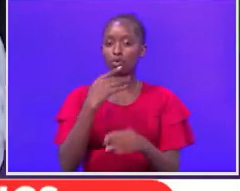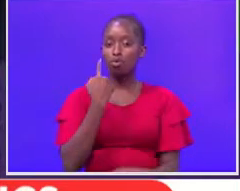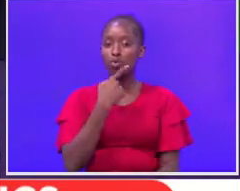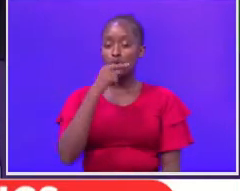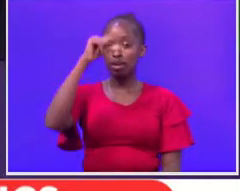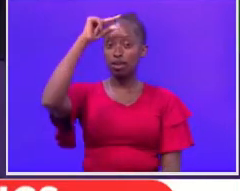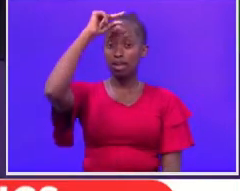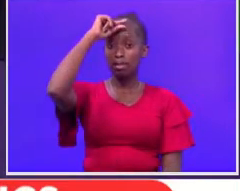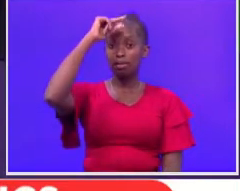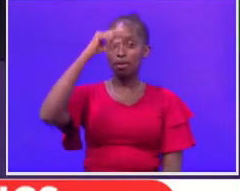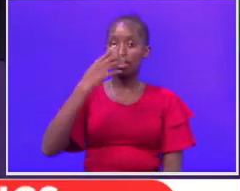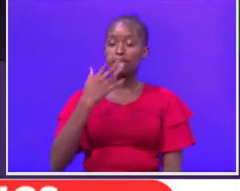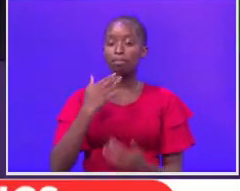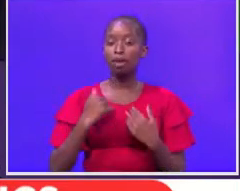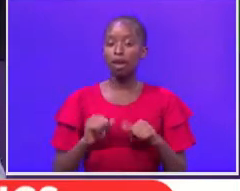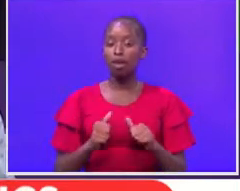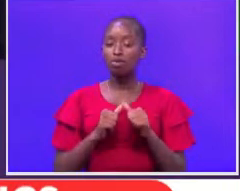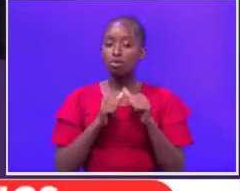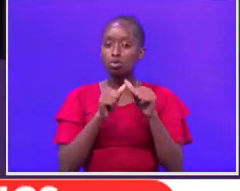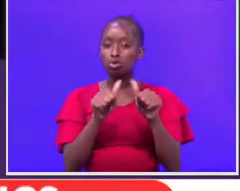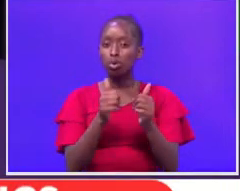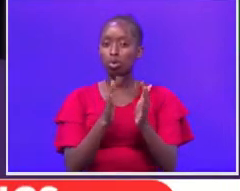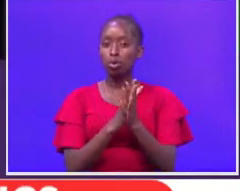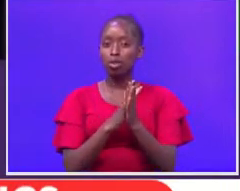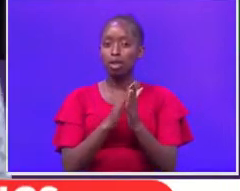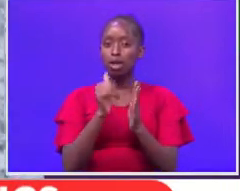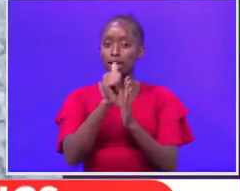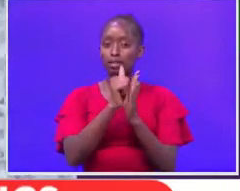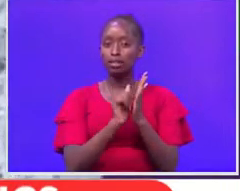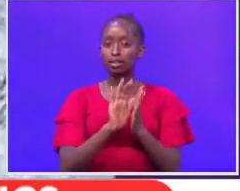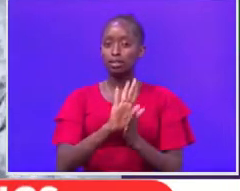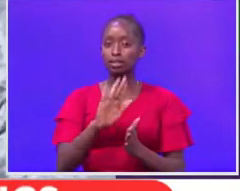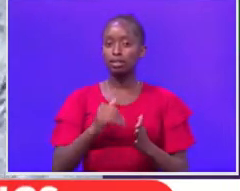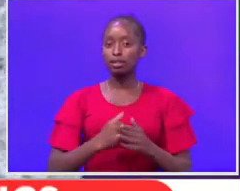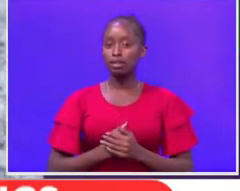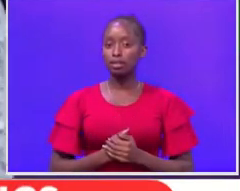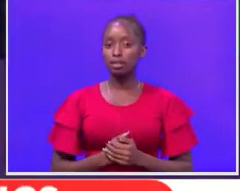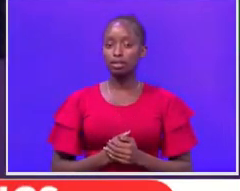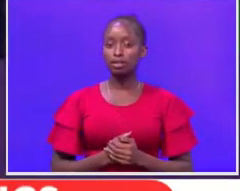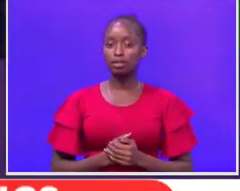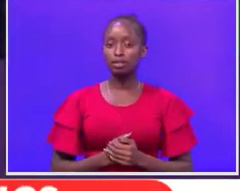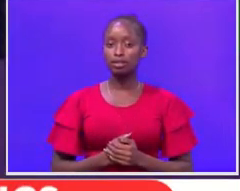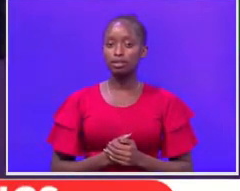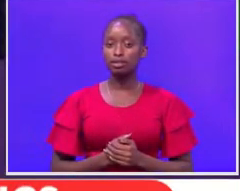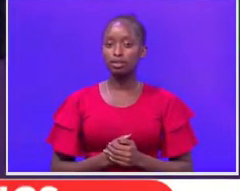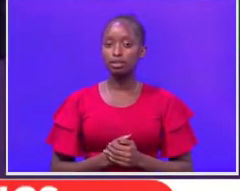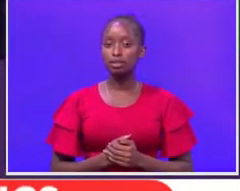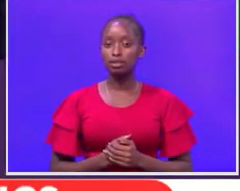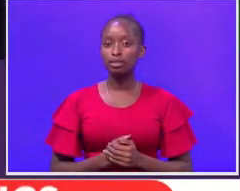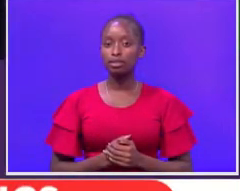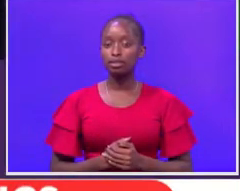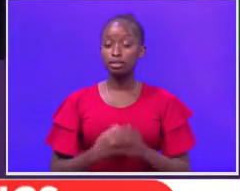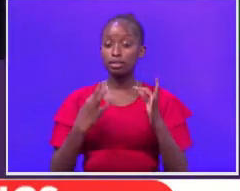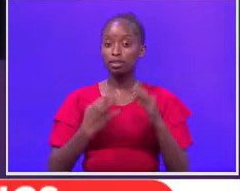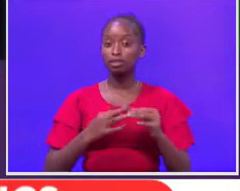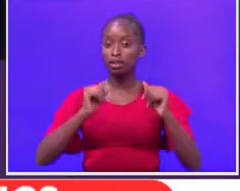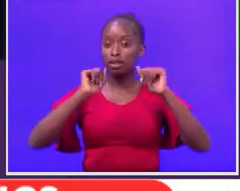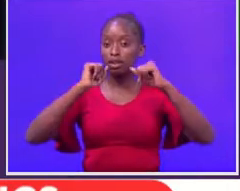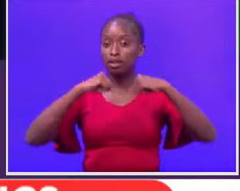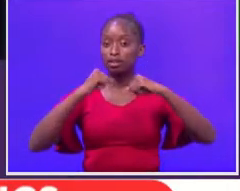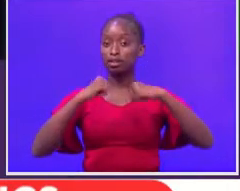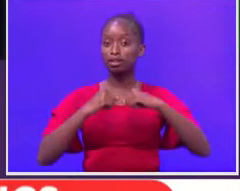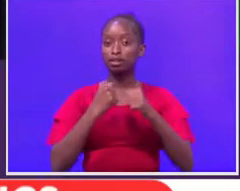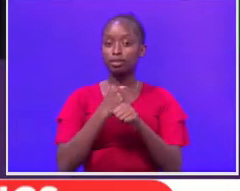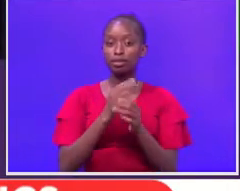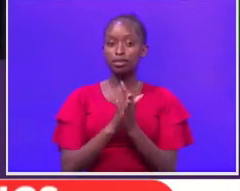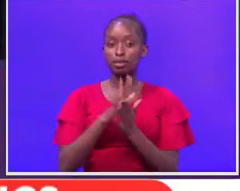ili serikali isikume agenda yake ya maendeleo. Time round, there is no escape. Either you accept to work with the government or we bring the government